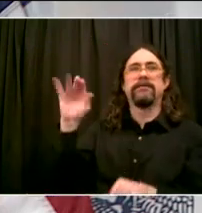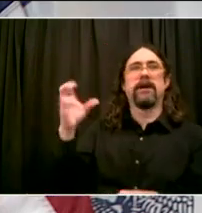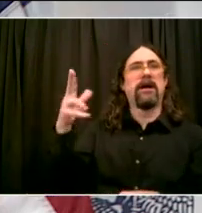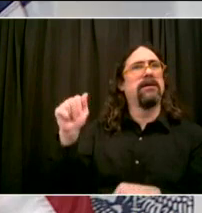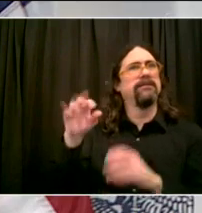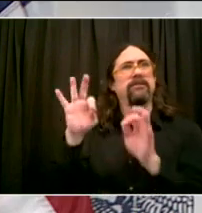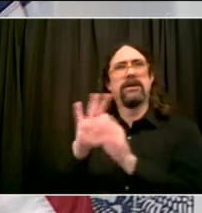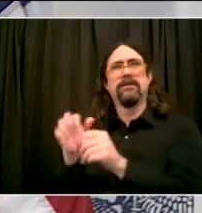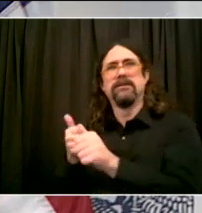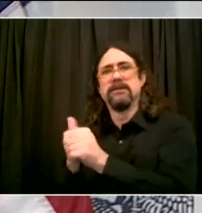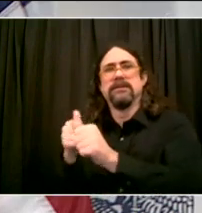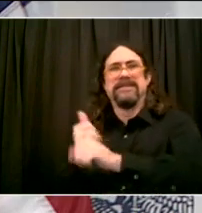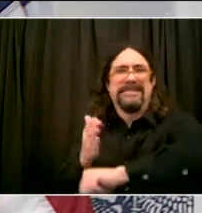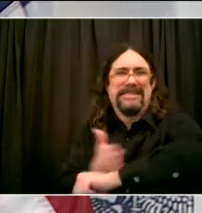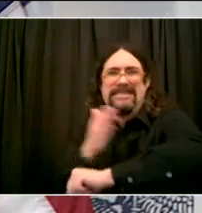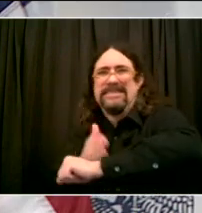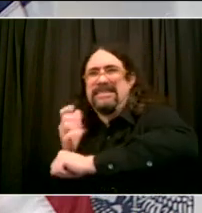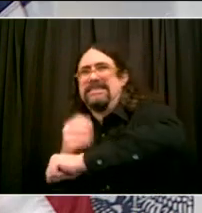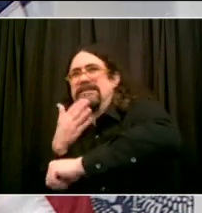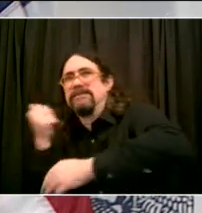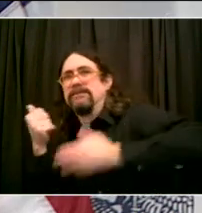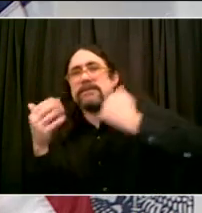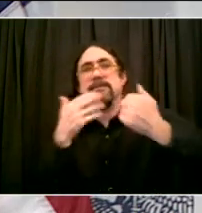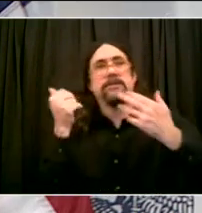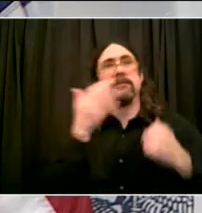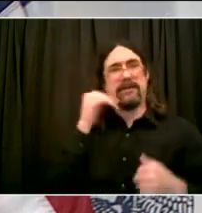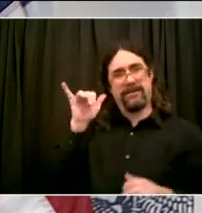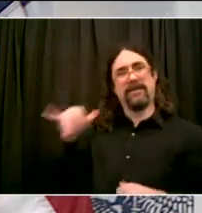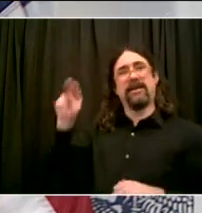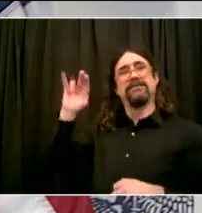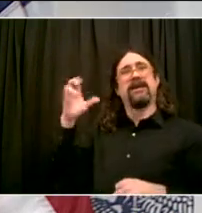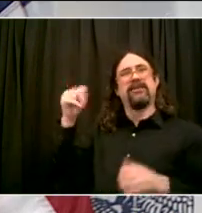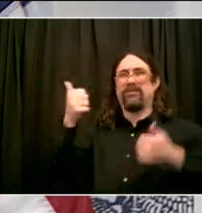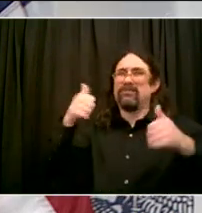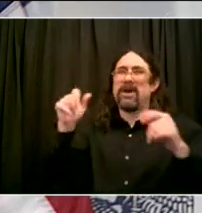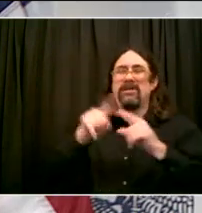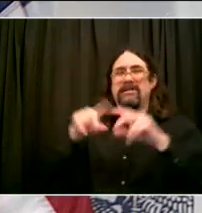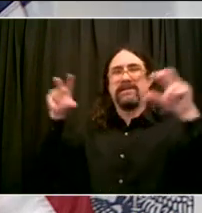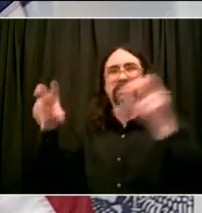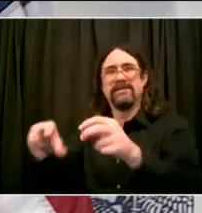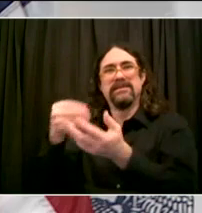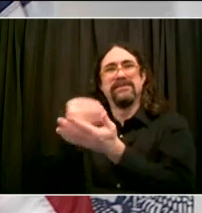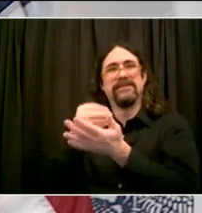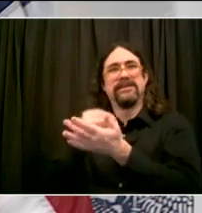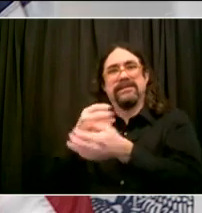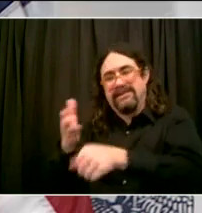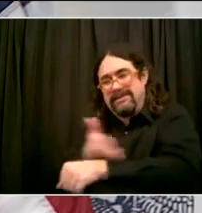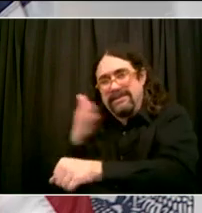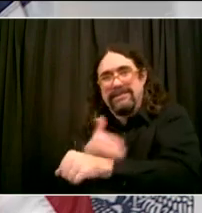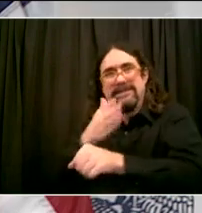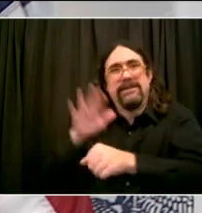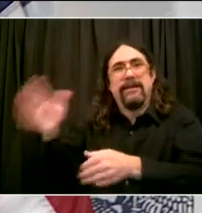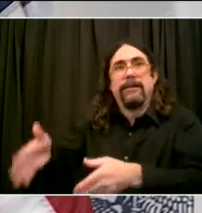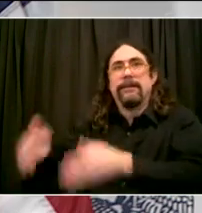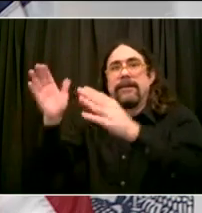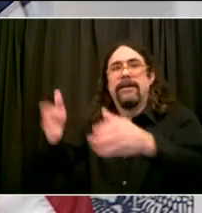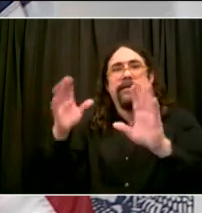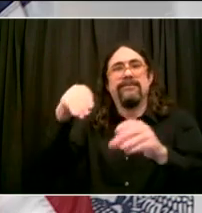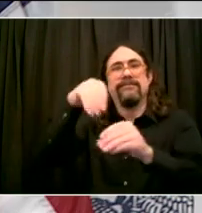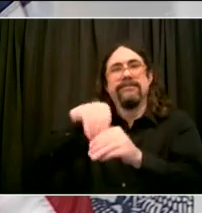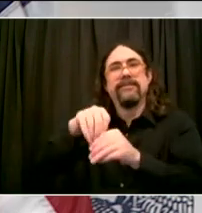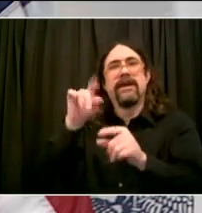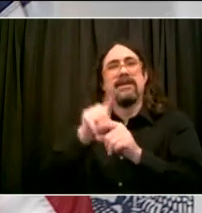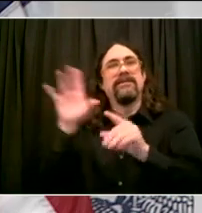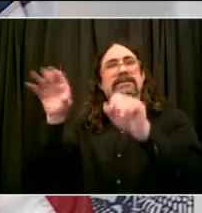lot of really substantial amount of capital funding into improving the heating systems. So that's their job. And whenever we